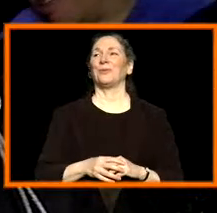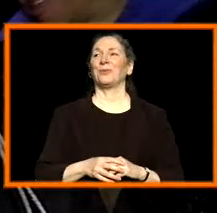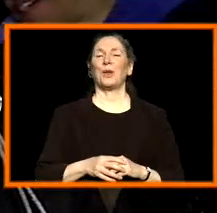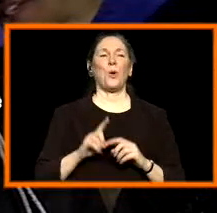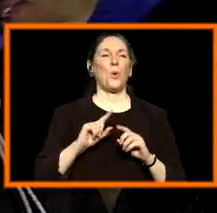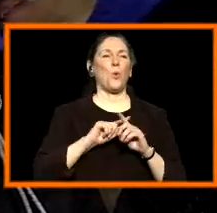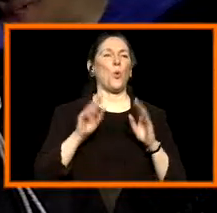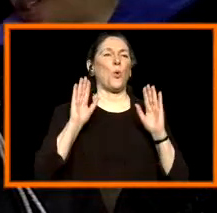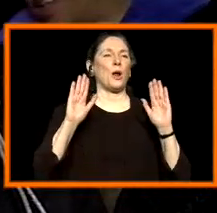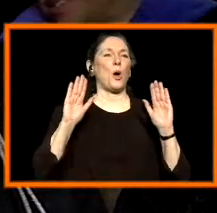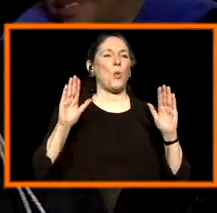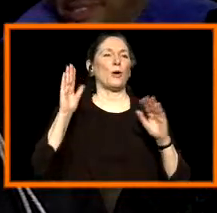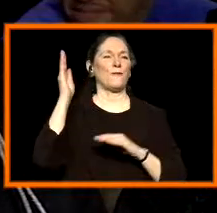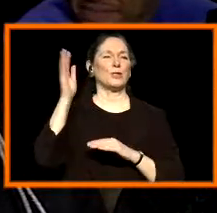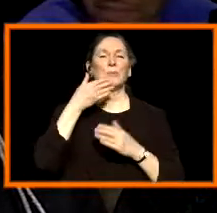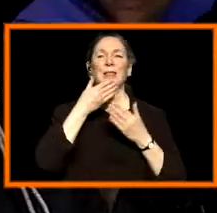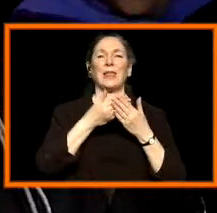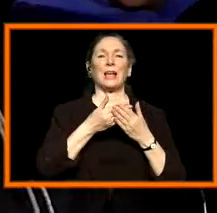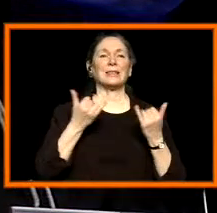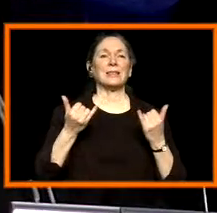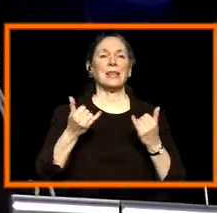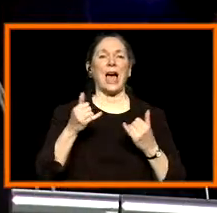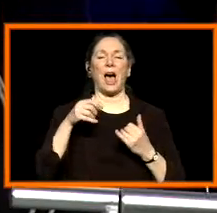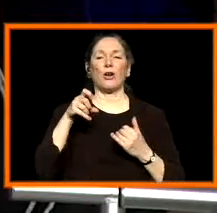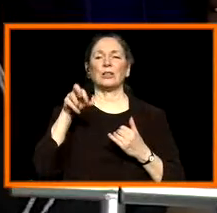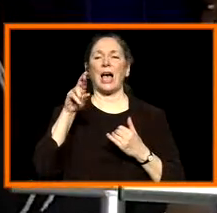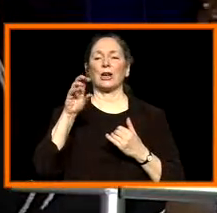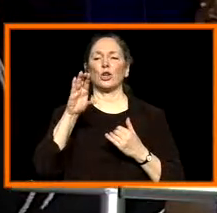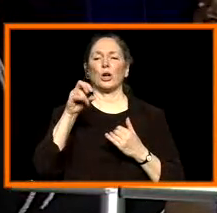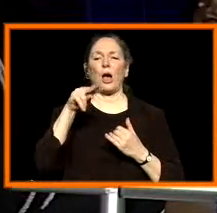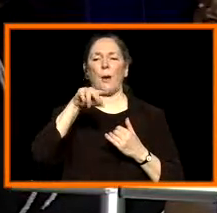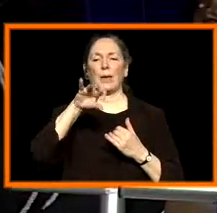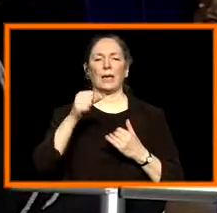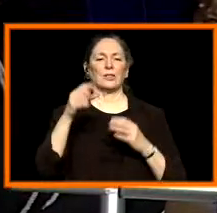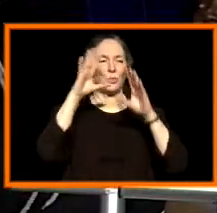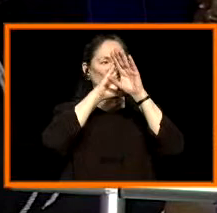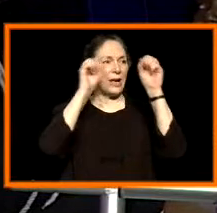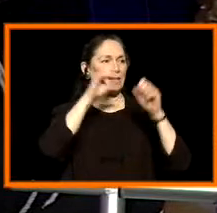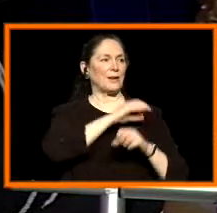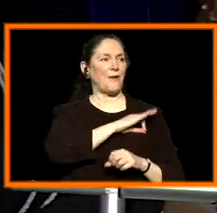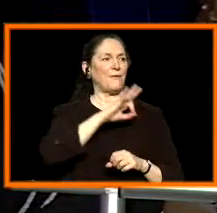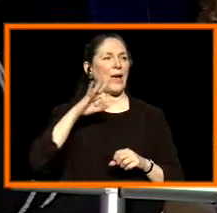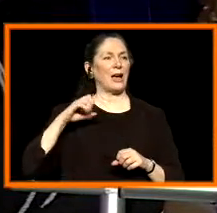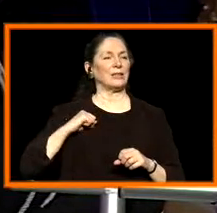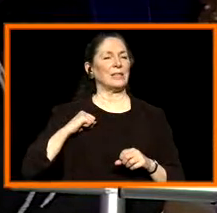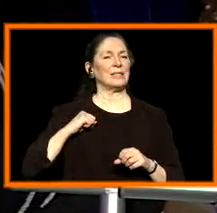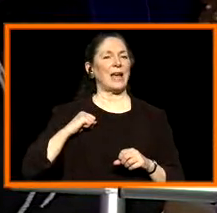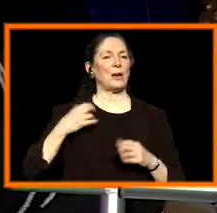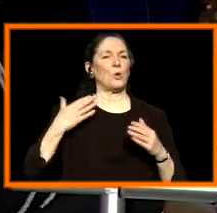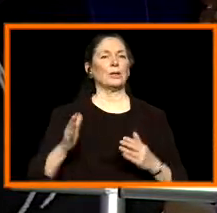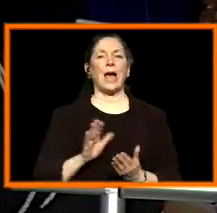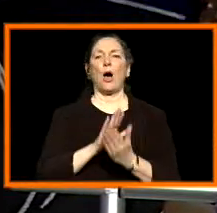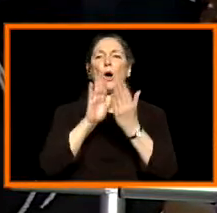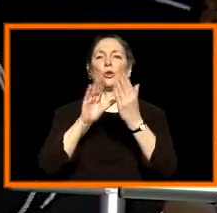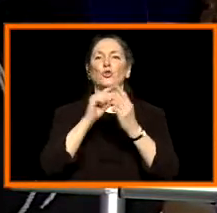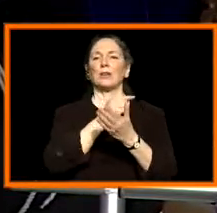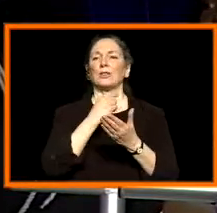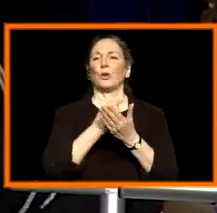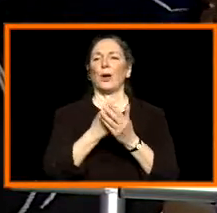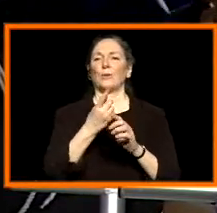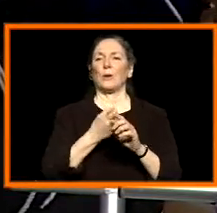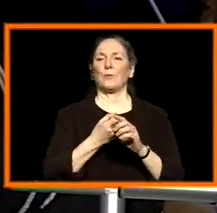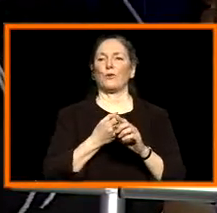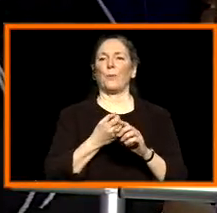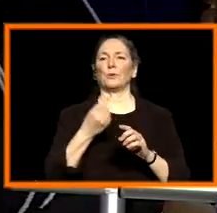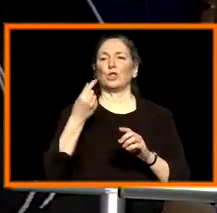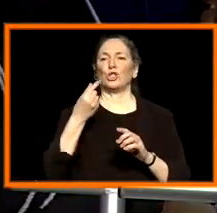What a wonderful speech. Thank you. Now, Dr. Marlon Cummings, President of the Faculty Senate, will now address the graduates on behalf